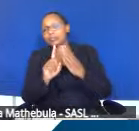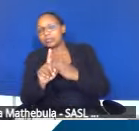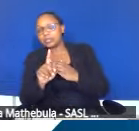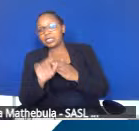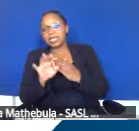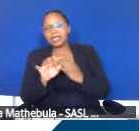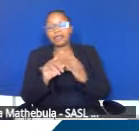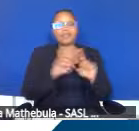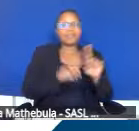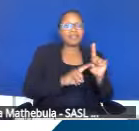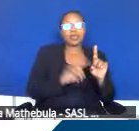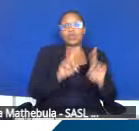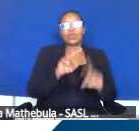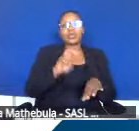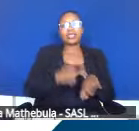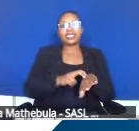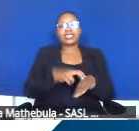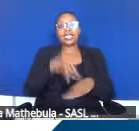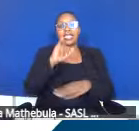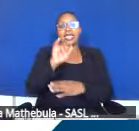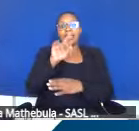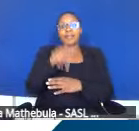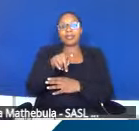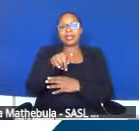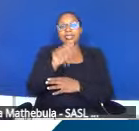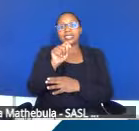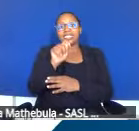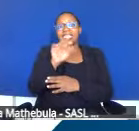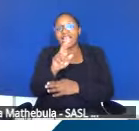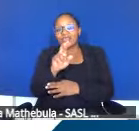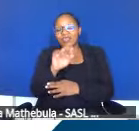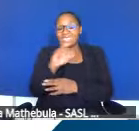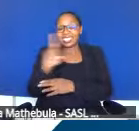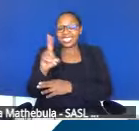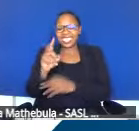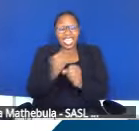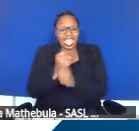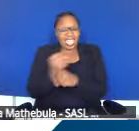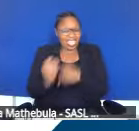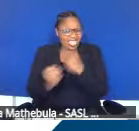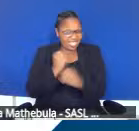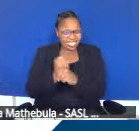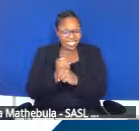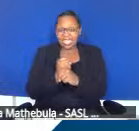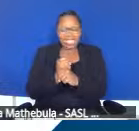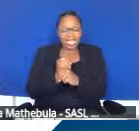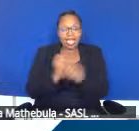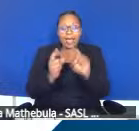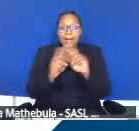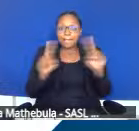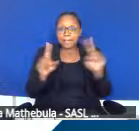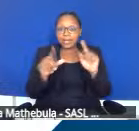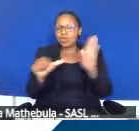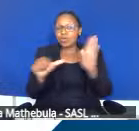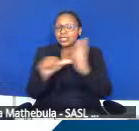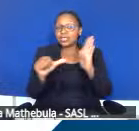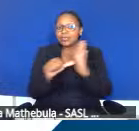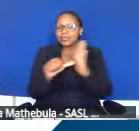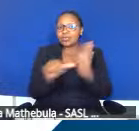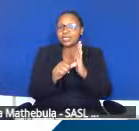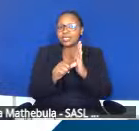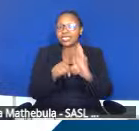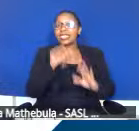a ITRDD every year. What is important though, if your